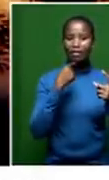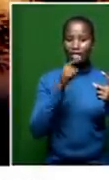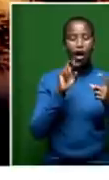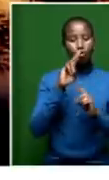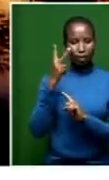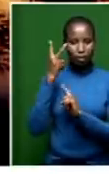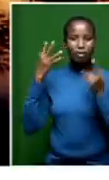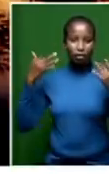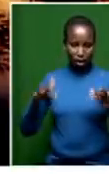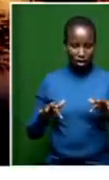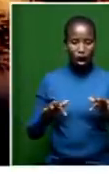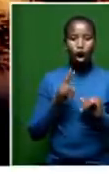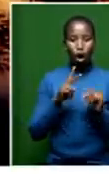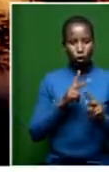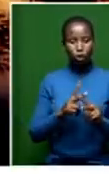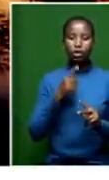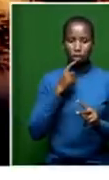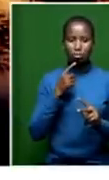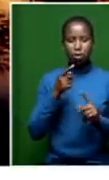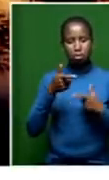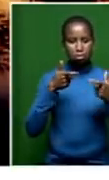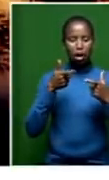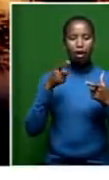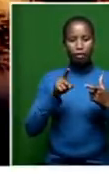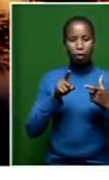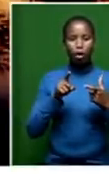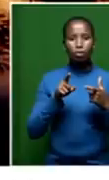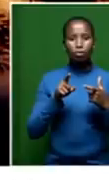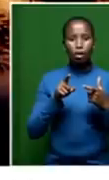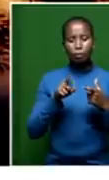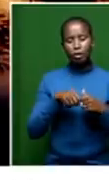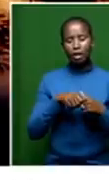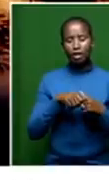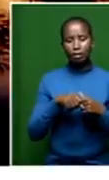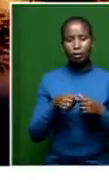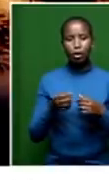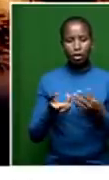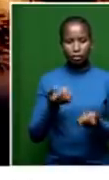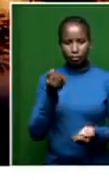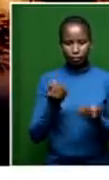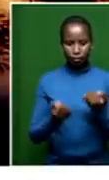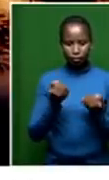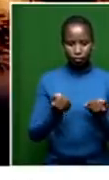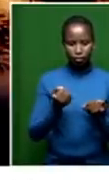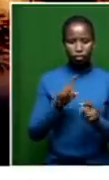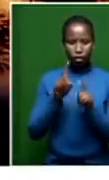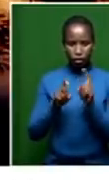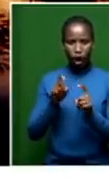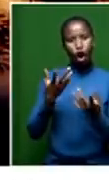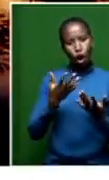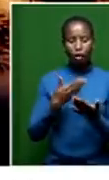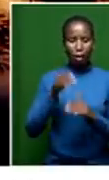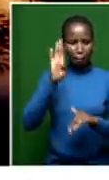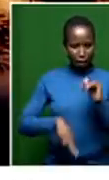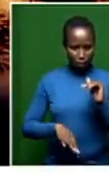processes leading up to the impeachment of the Public Protector to now meet a September deadline. The committee was established by the